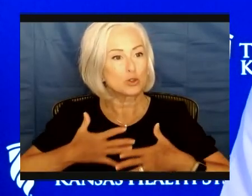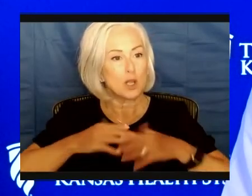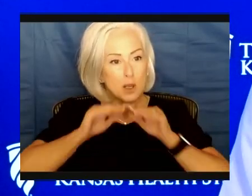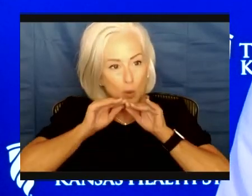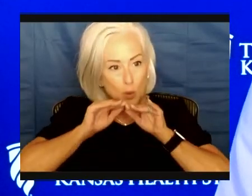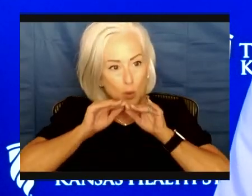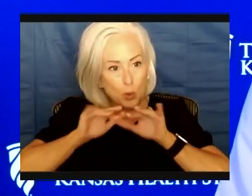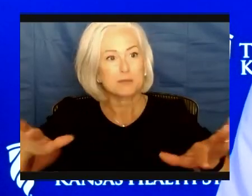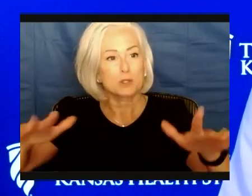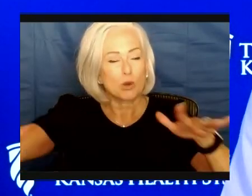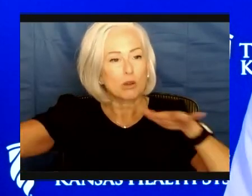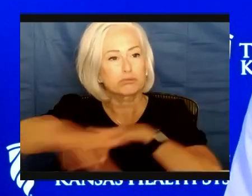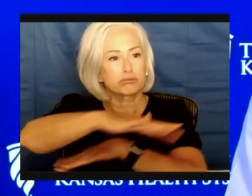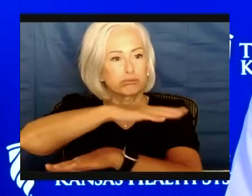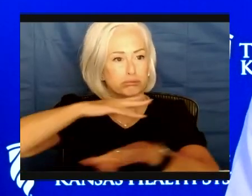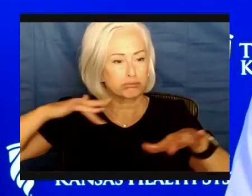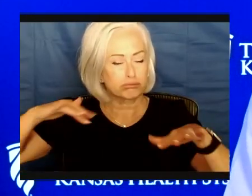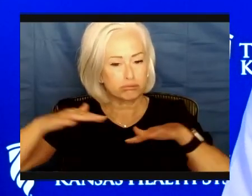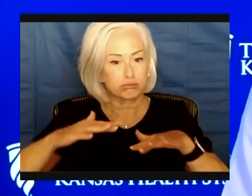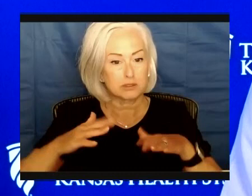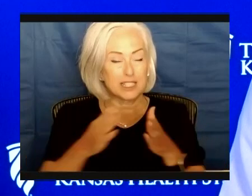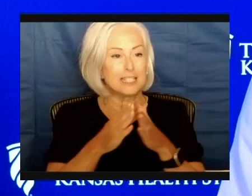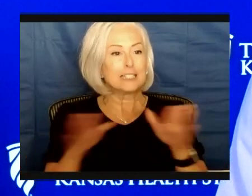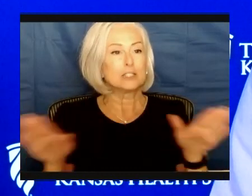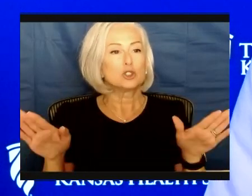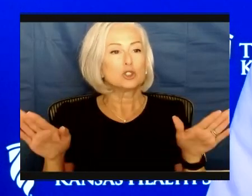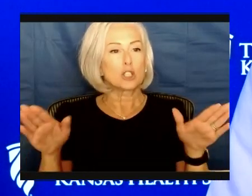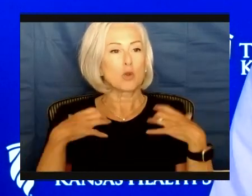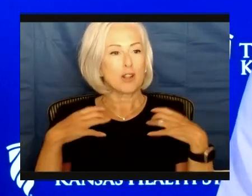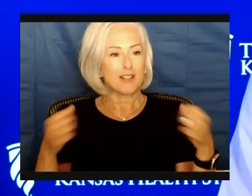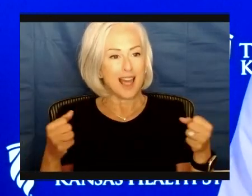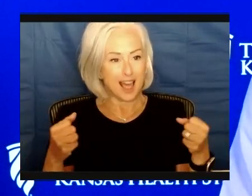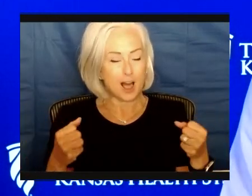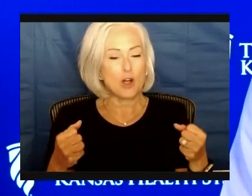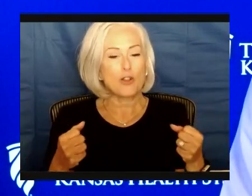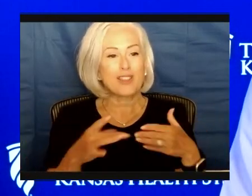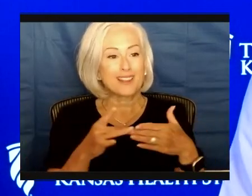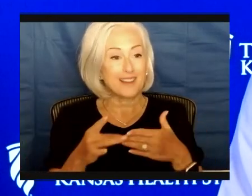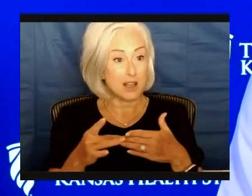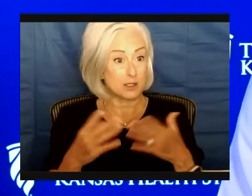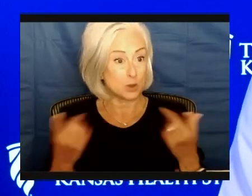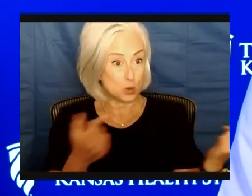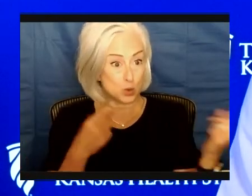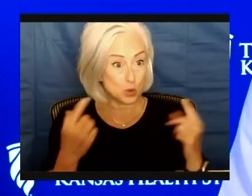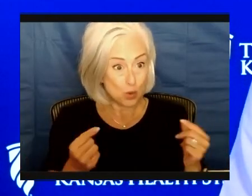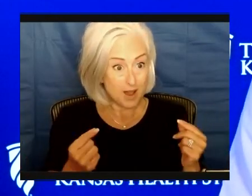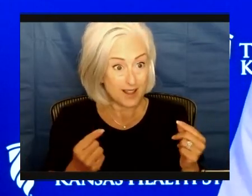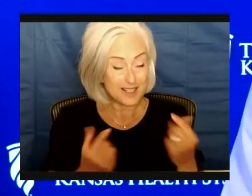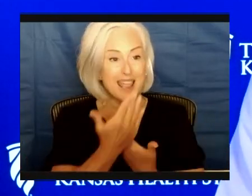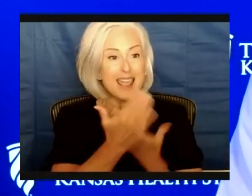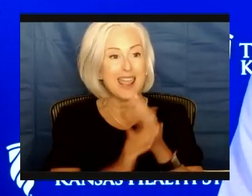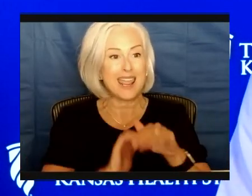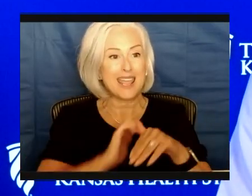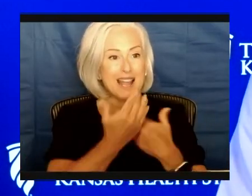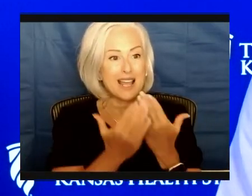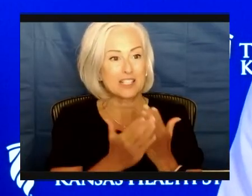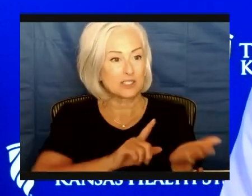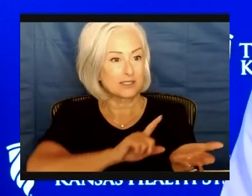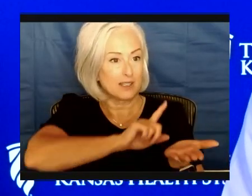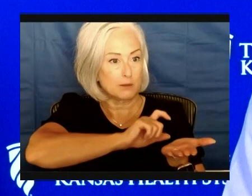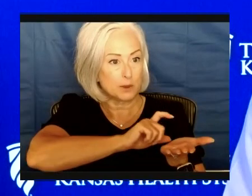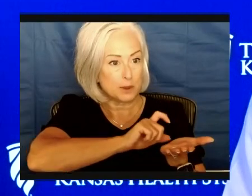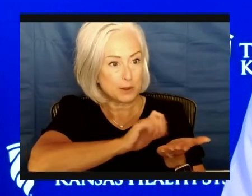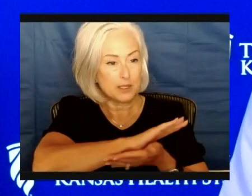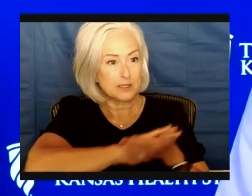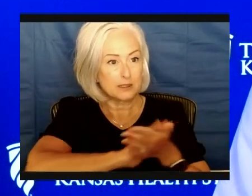health guidance, absolute excellent hand hygiene. You can carry some alcohol hand gel with you, shake hands. Use